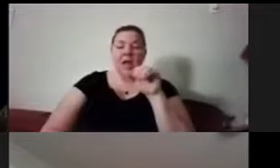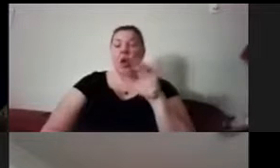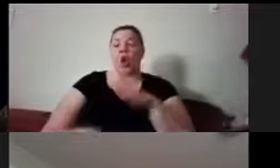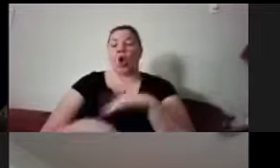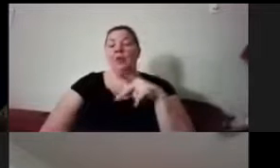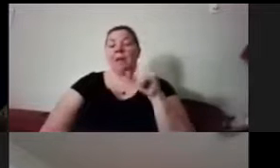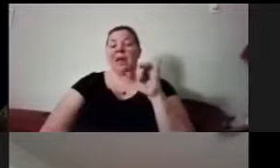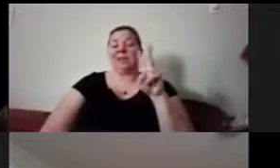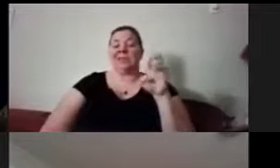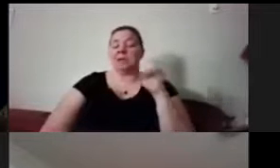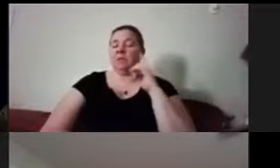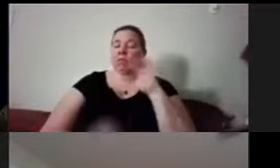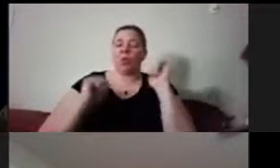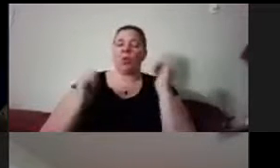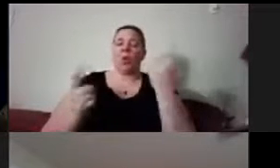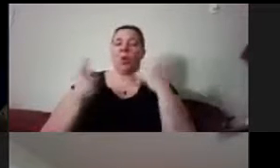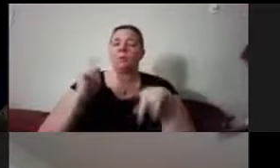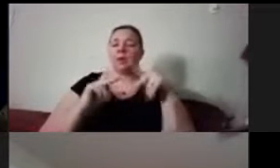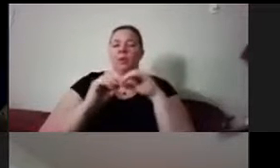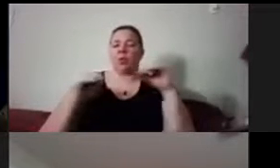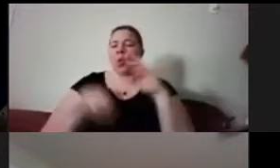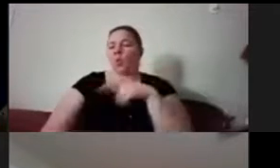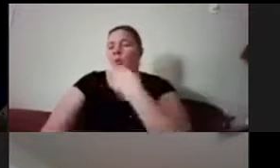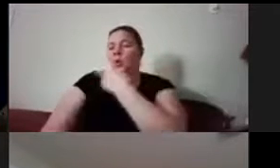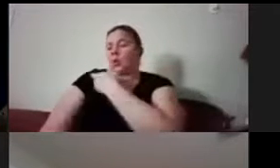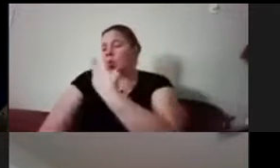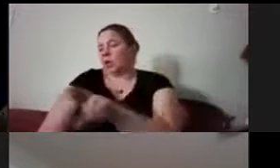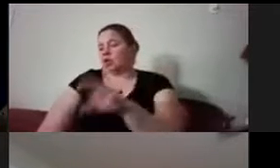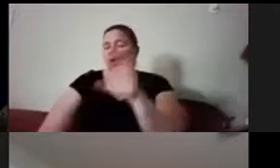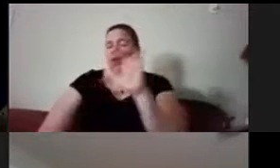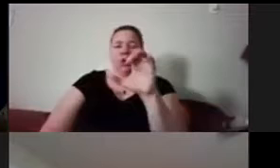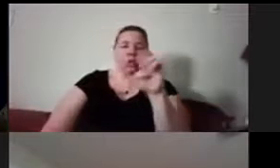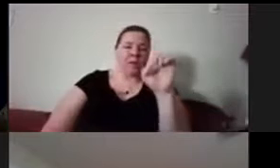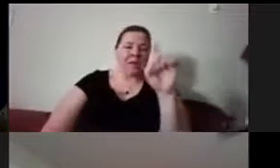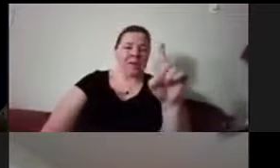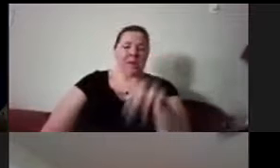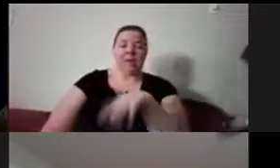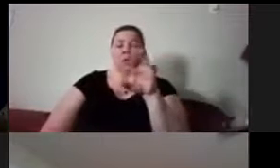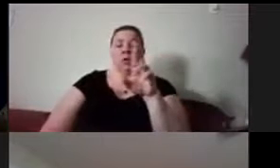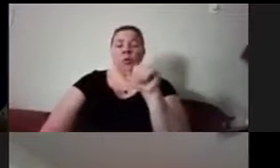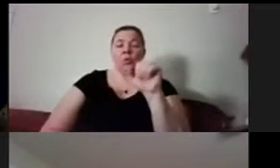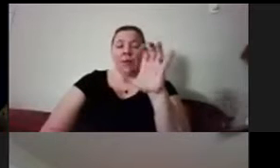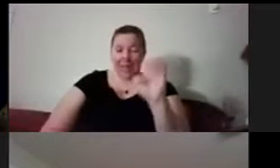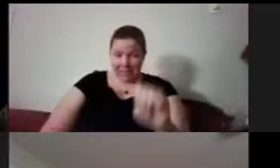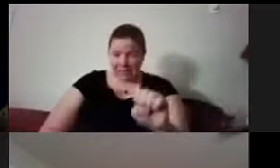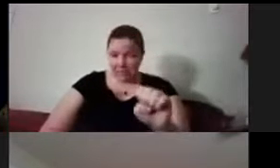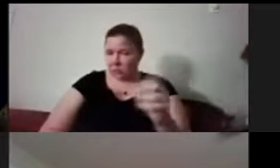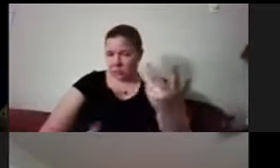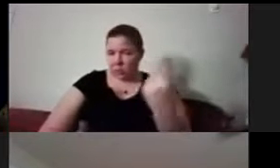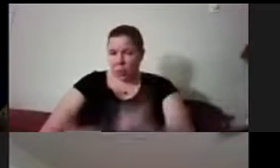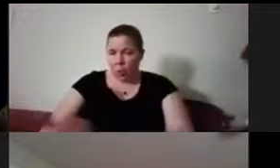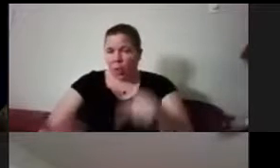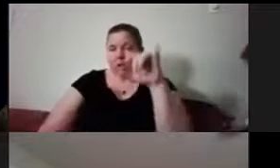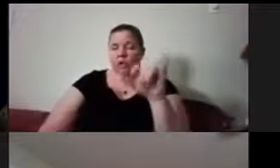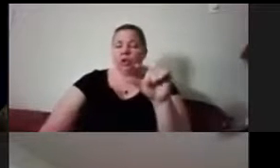it's for all the people. So there's no religion or creed or race or what have you. And what Julie and Milo did